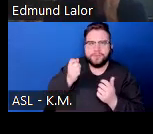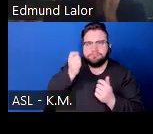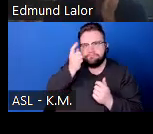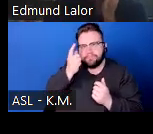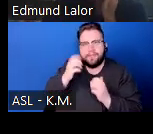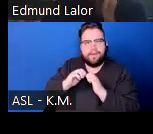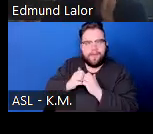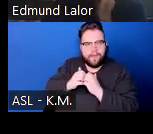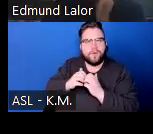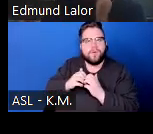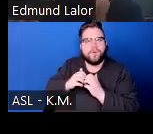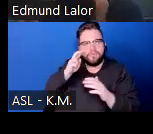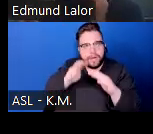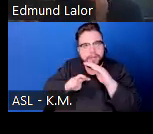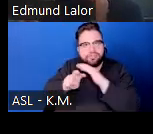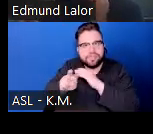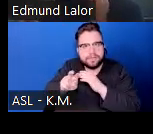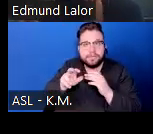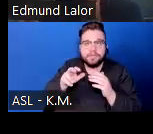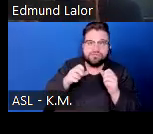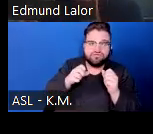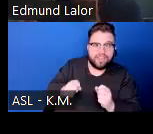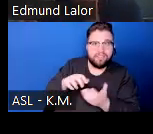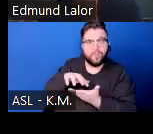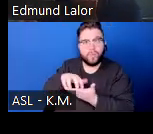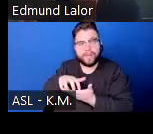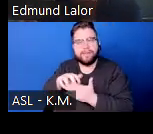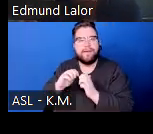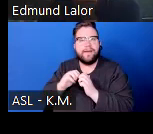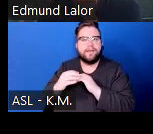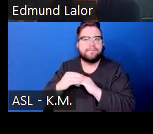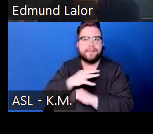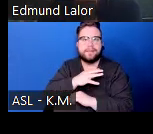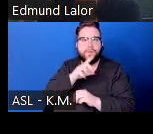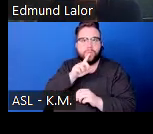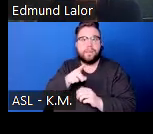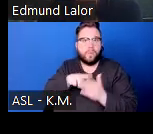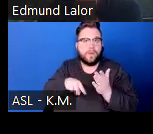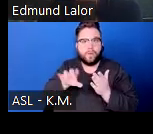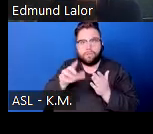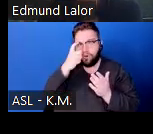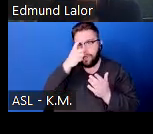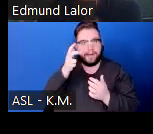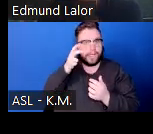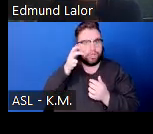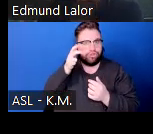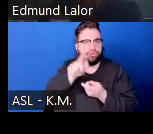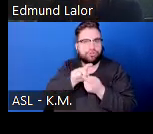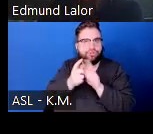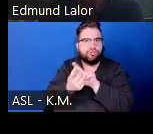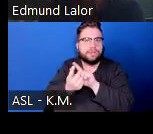how you hear that next word that comes up. A couple of years ago, we published a study showing that it was